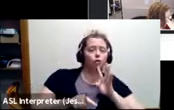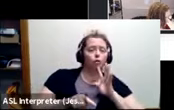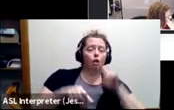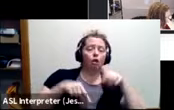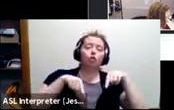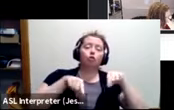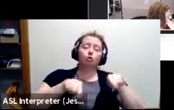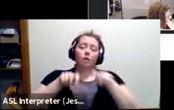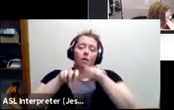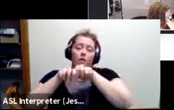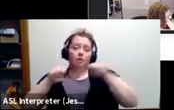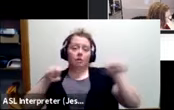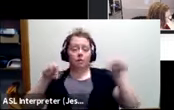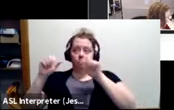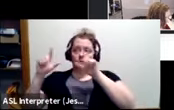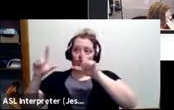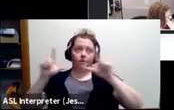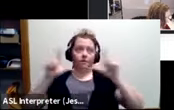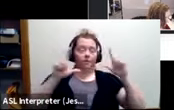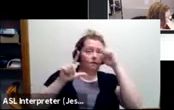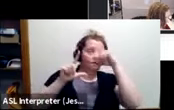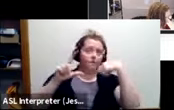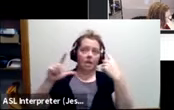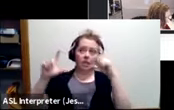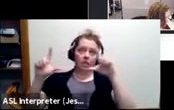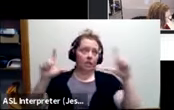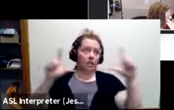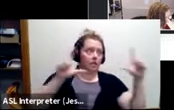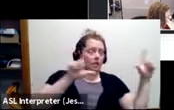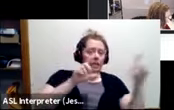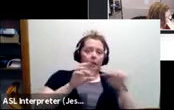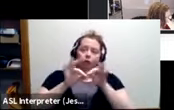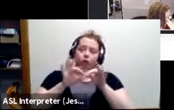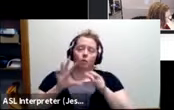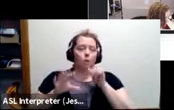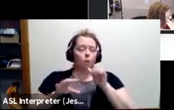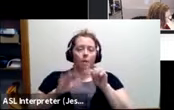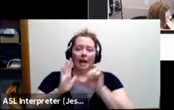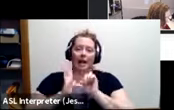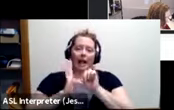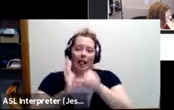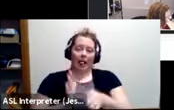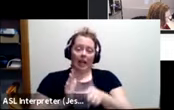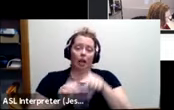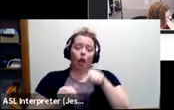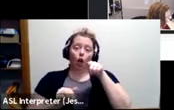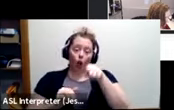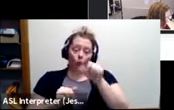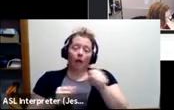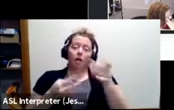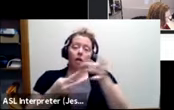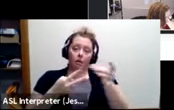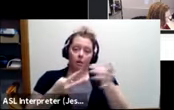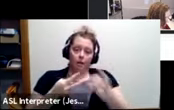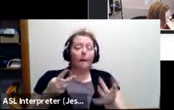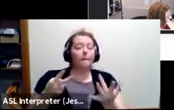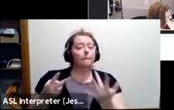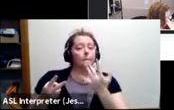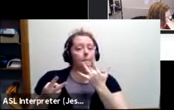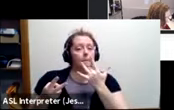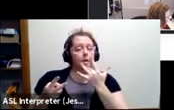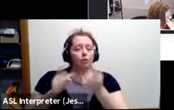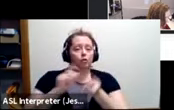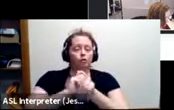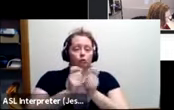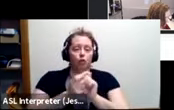should be able to see everyone in gallery view. And if you want to change your view, you can go to